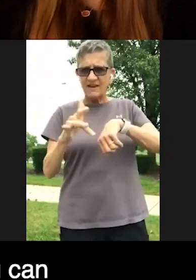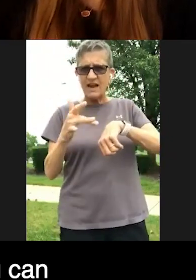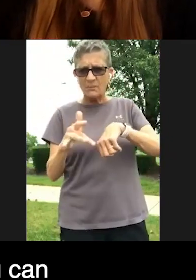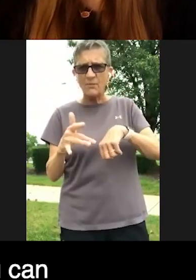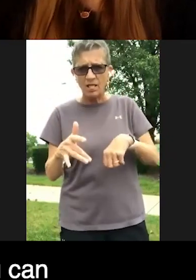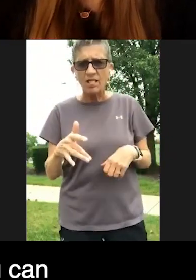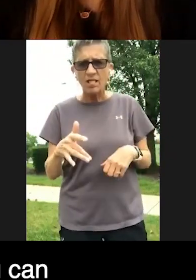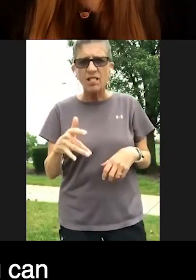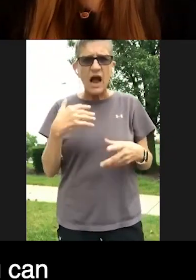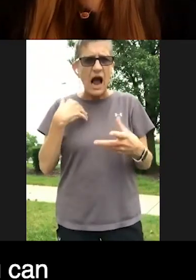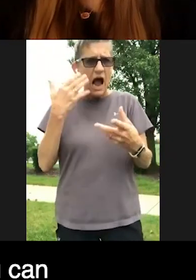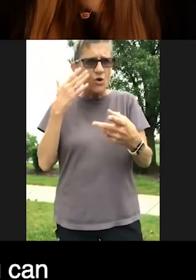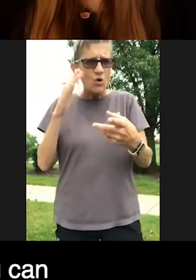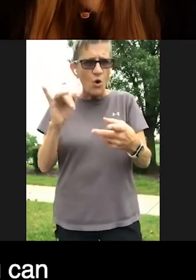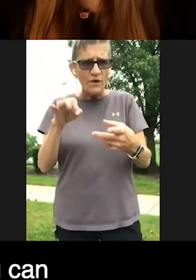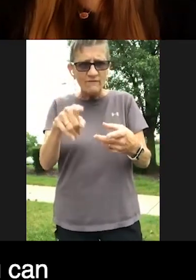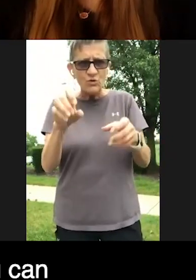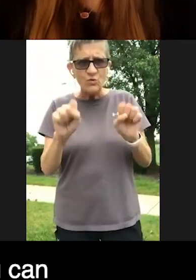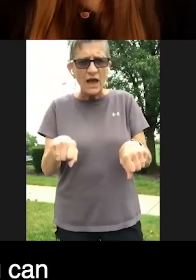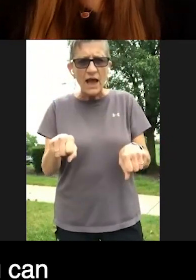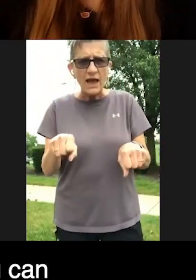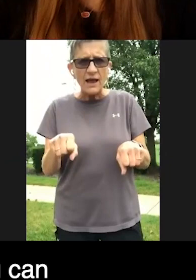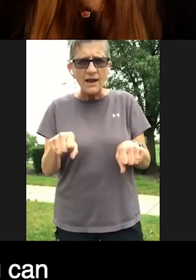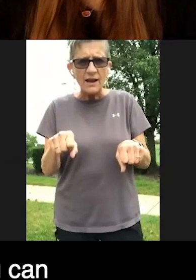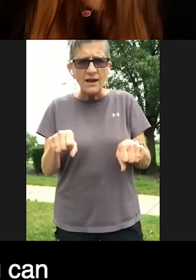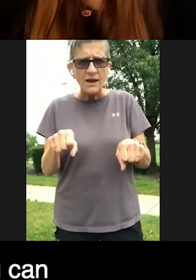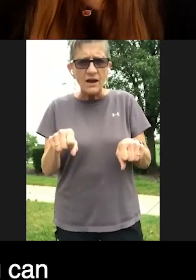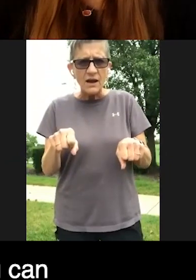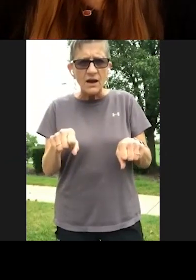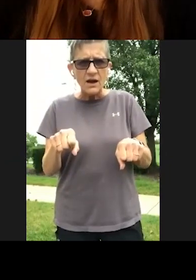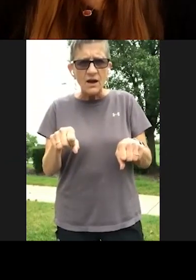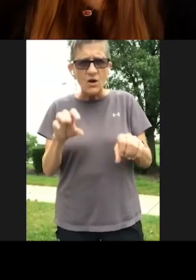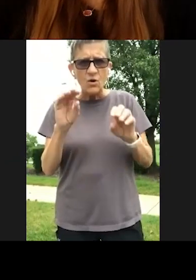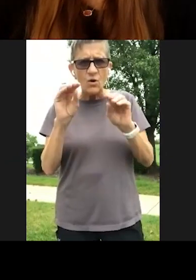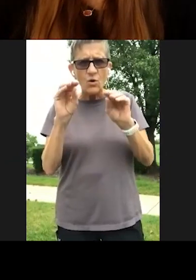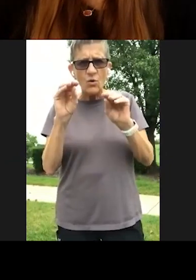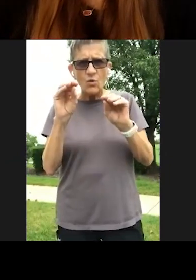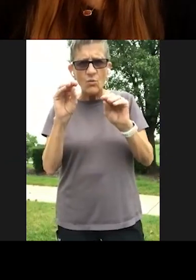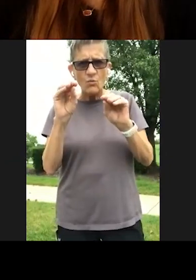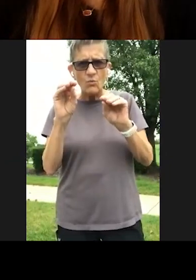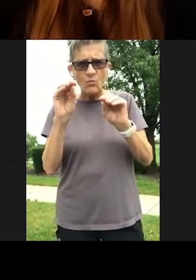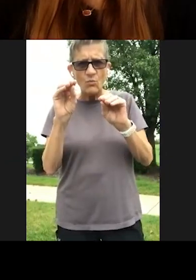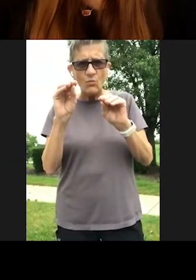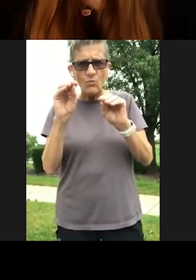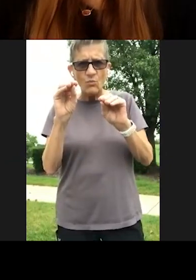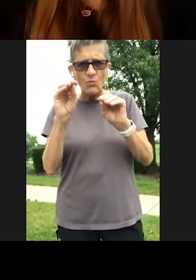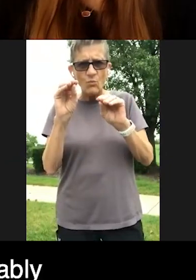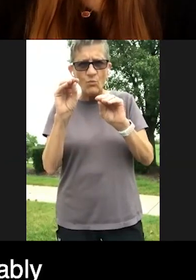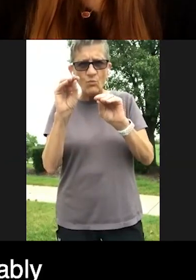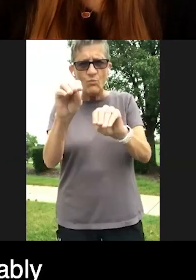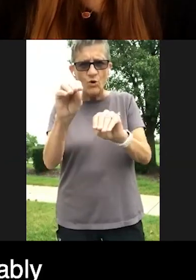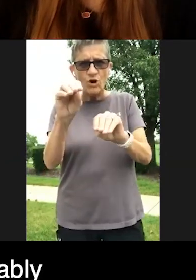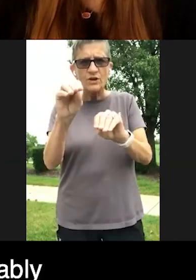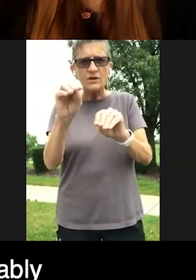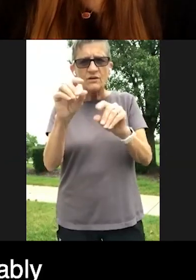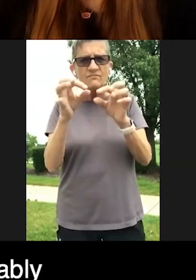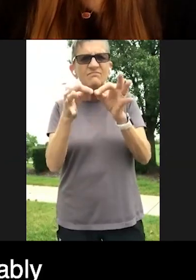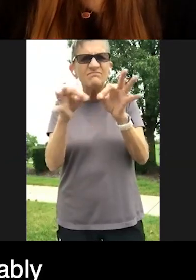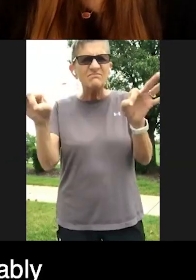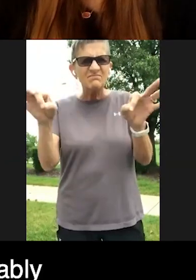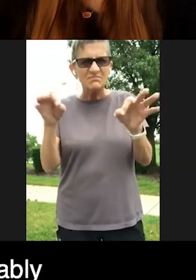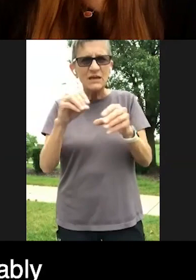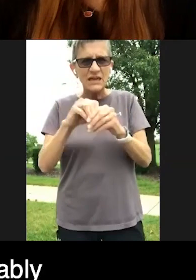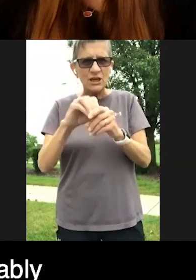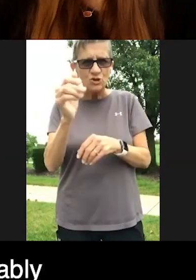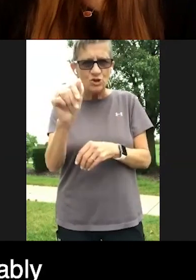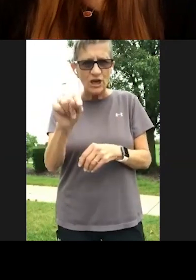if you can put the prompt into the chat. But I think